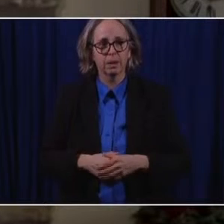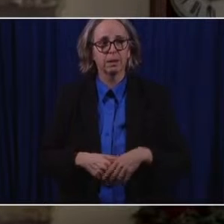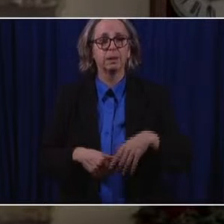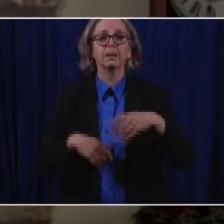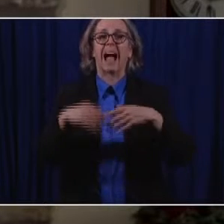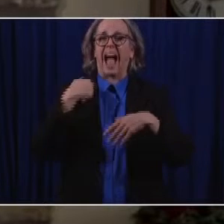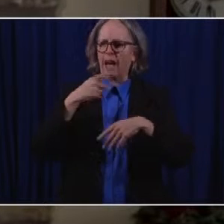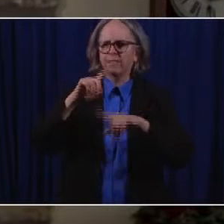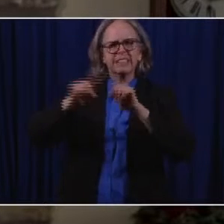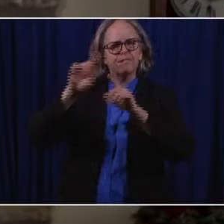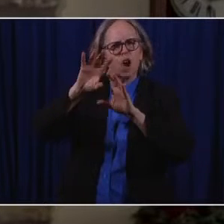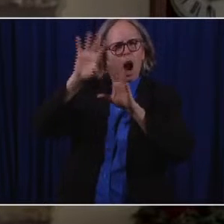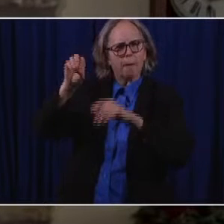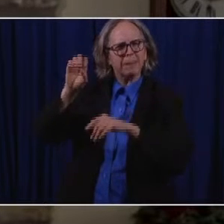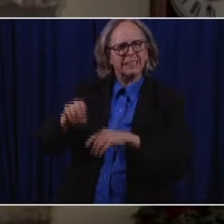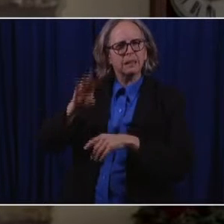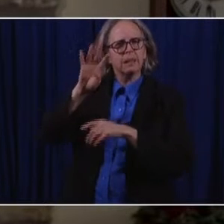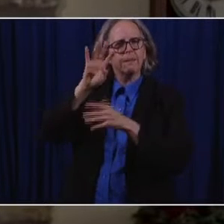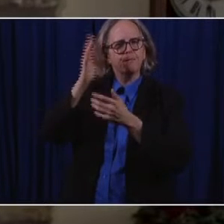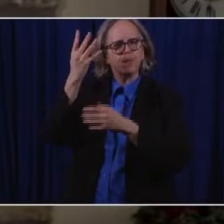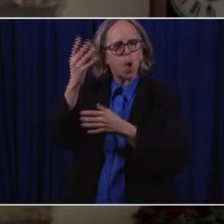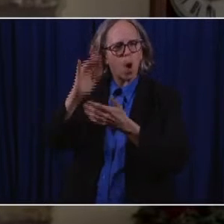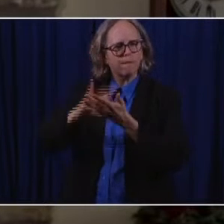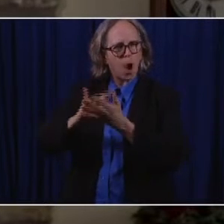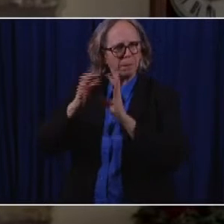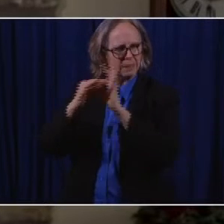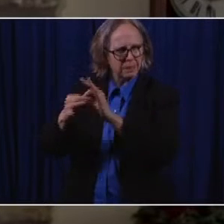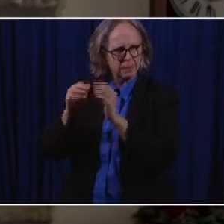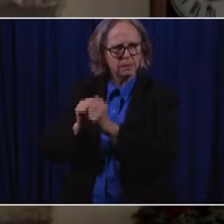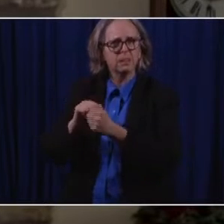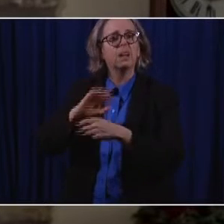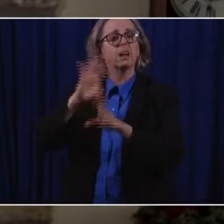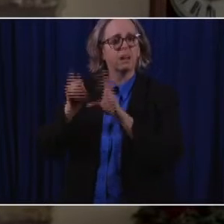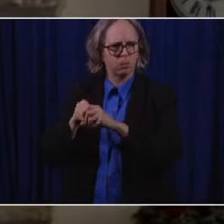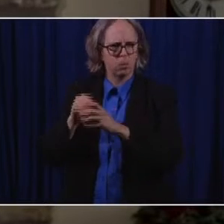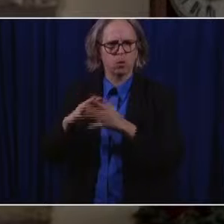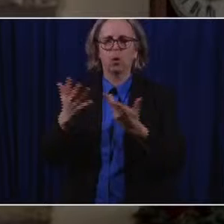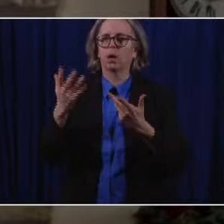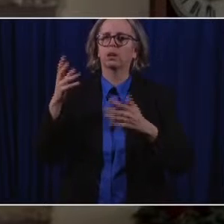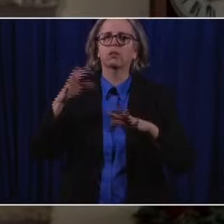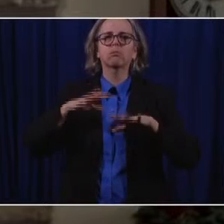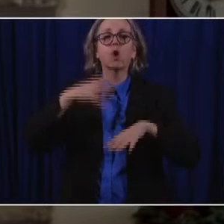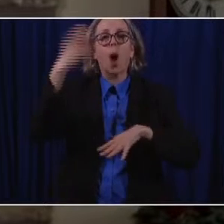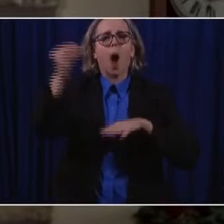about. All 4 of them will be in the field on Friday doing nursing homes.